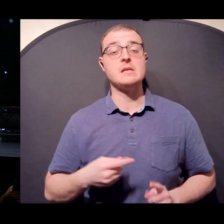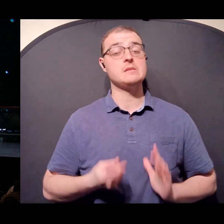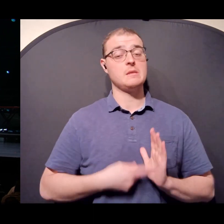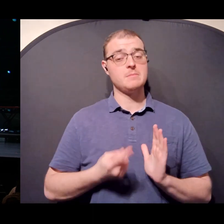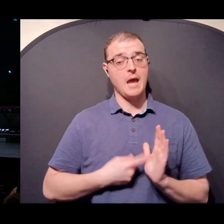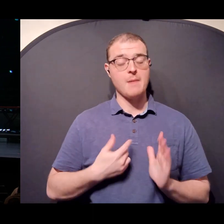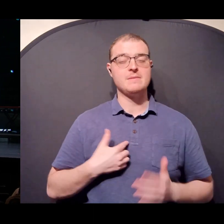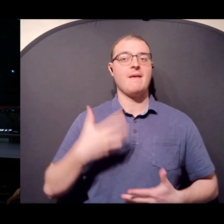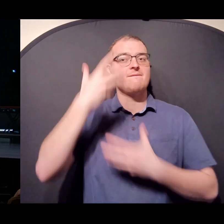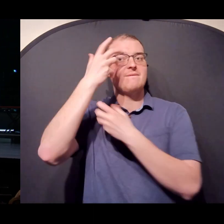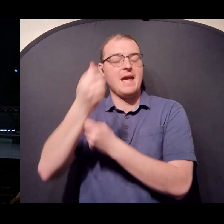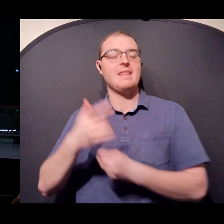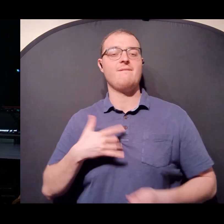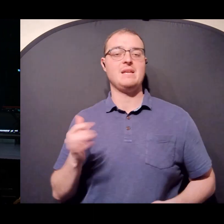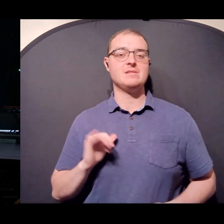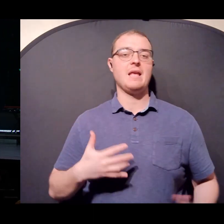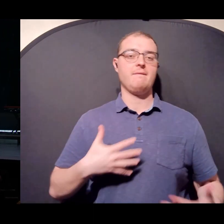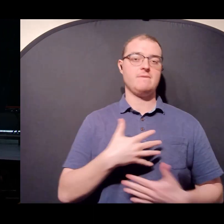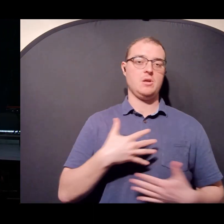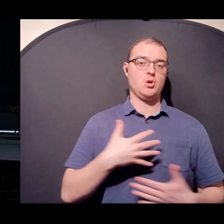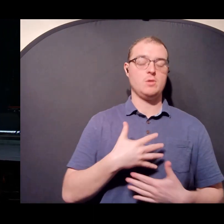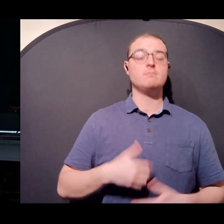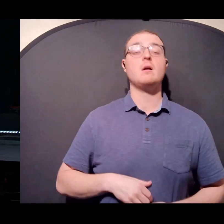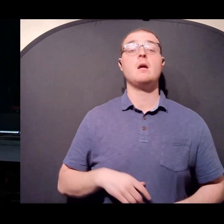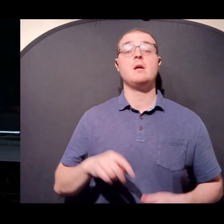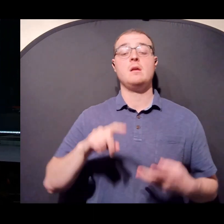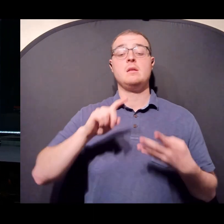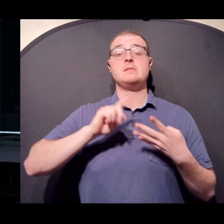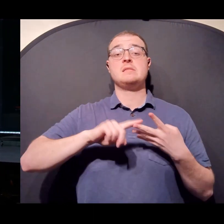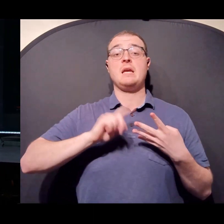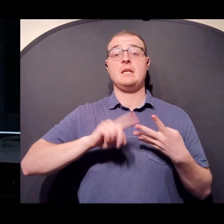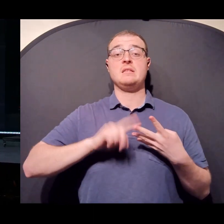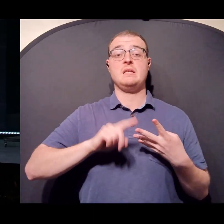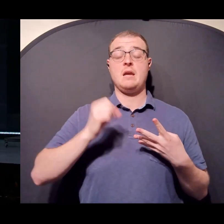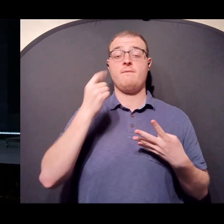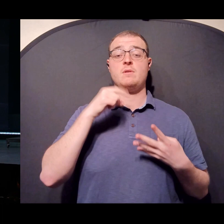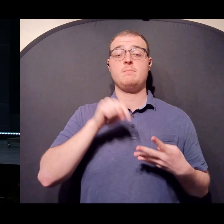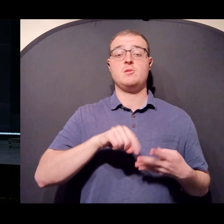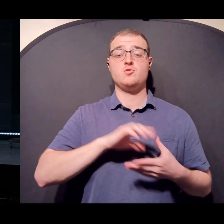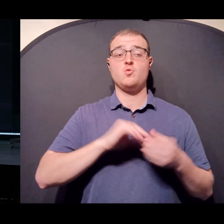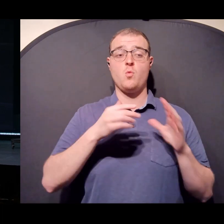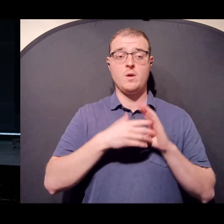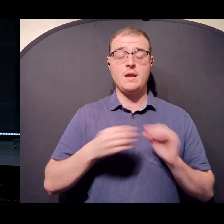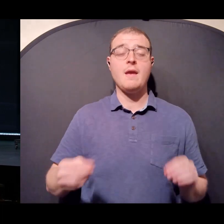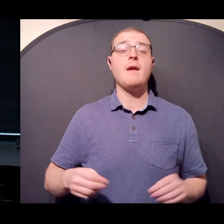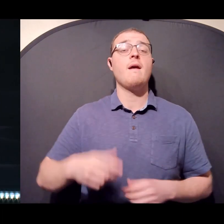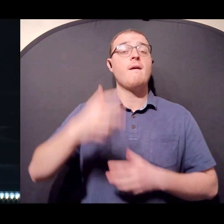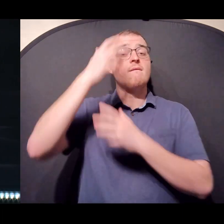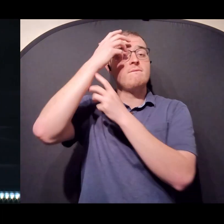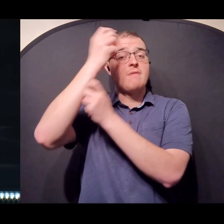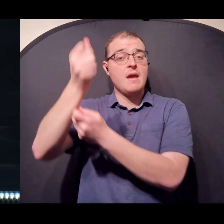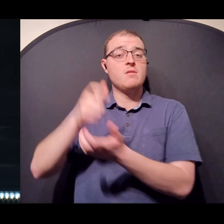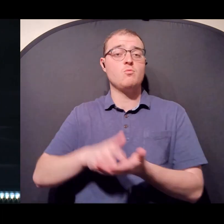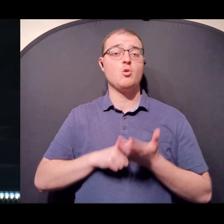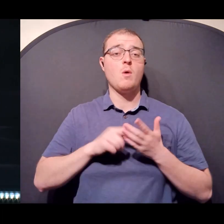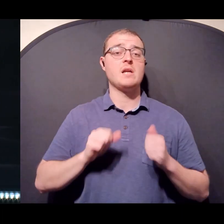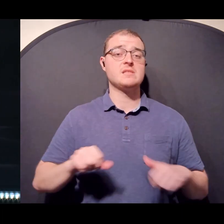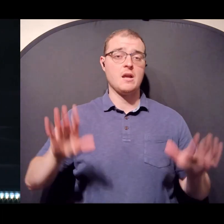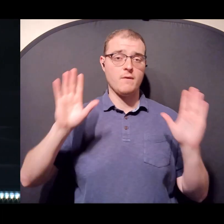potential. Faith feels like fear sometimes. And here's the second thing I get from Mary's story. Faith requires